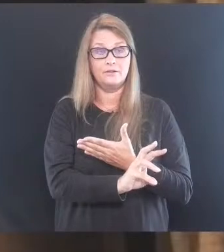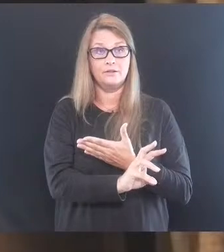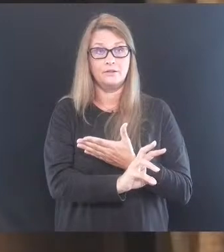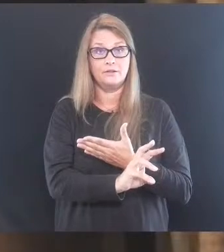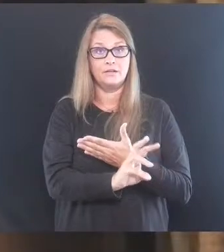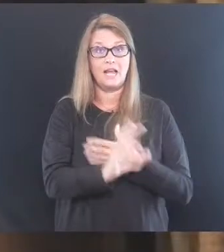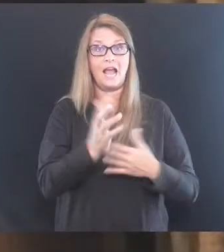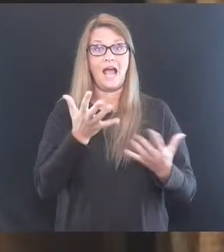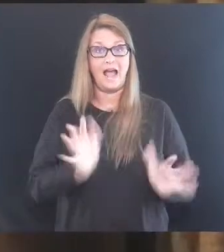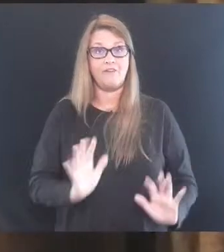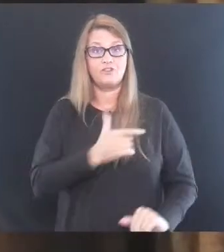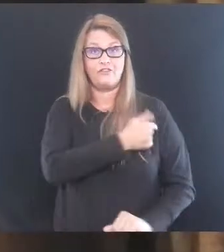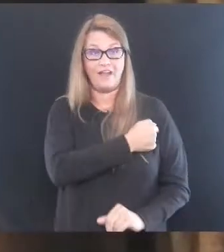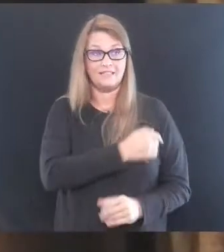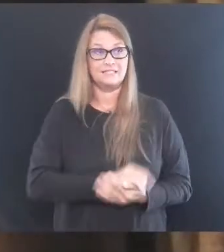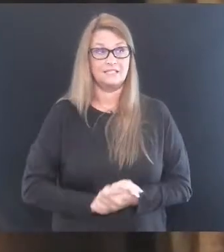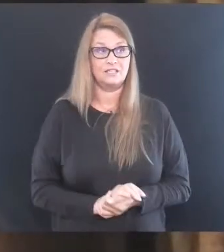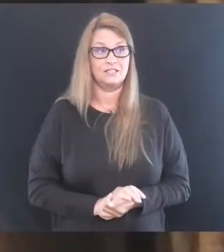the vaccine.